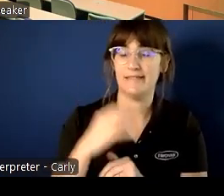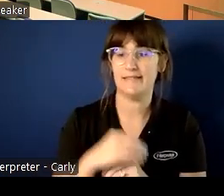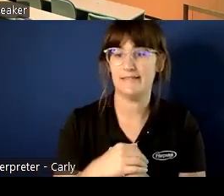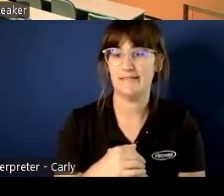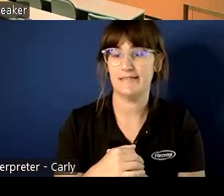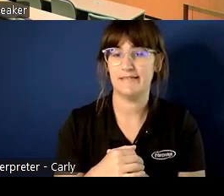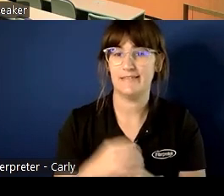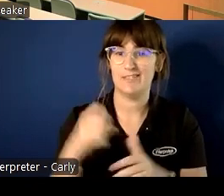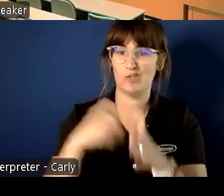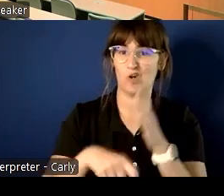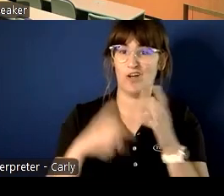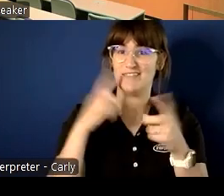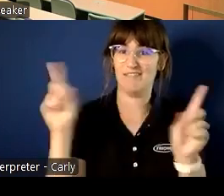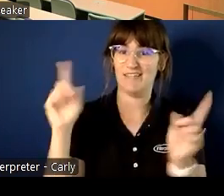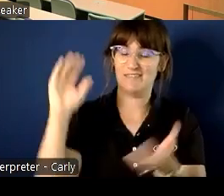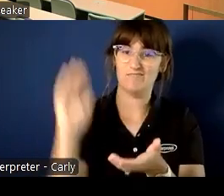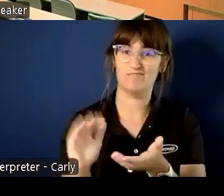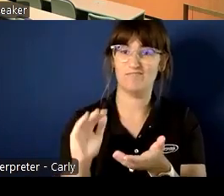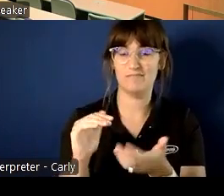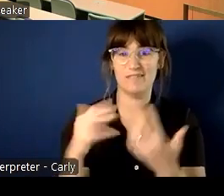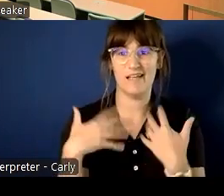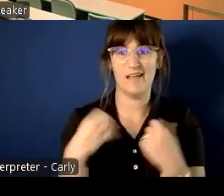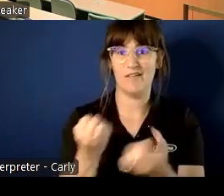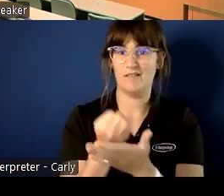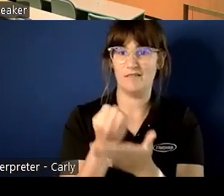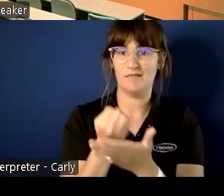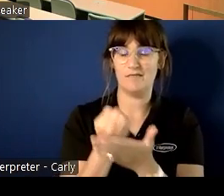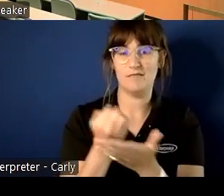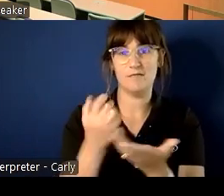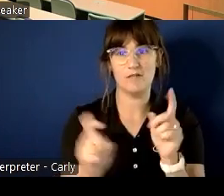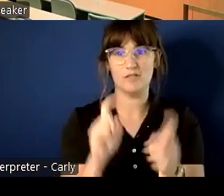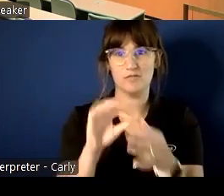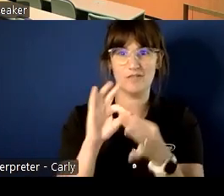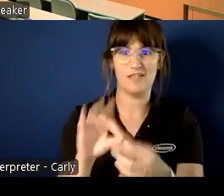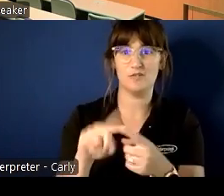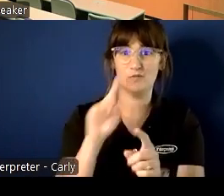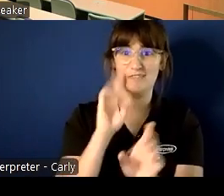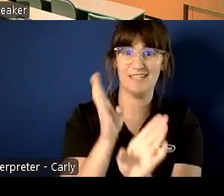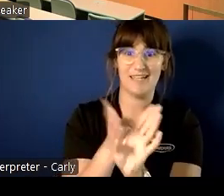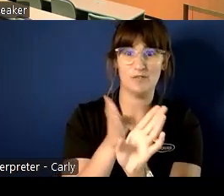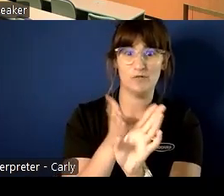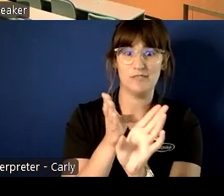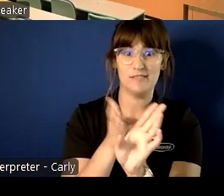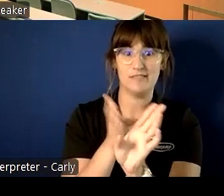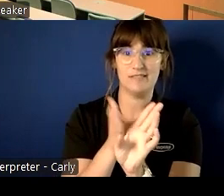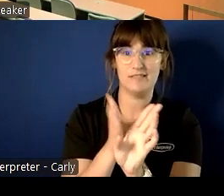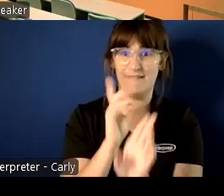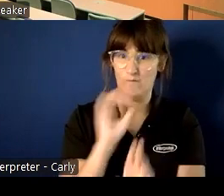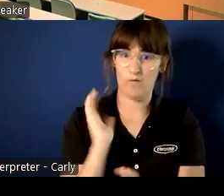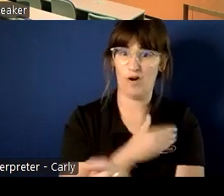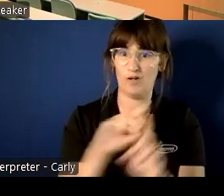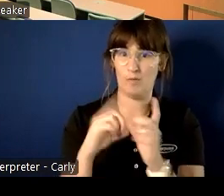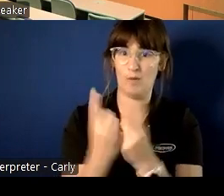cost effectiveness or health economics questions in the field of psychiatry are that could be looked at within what our department